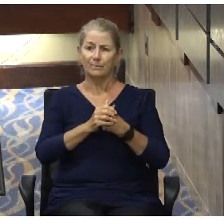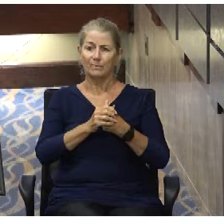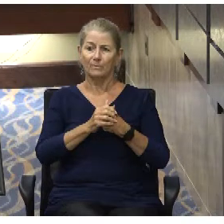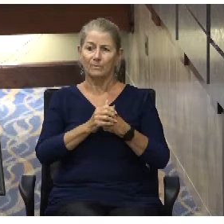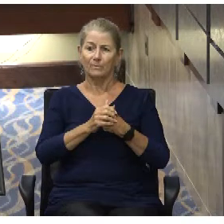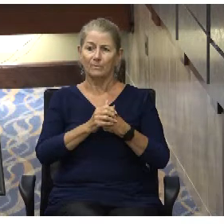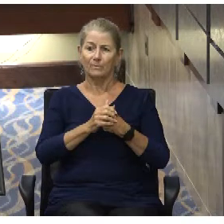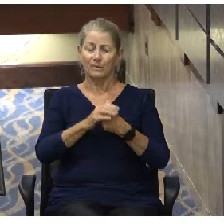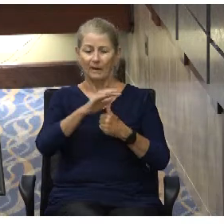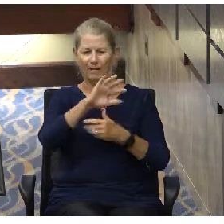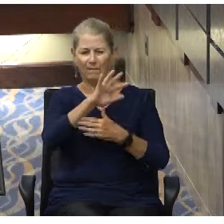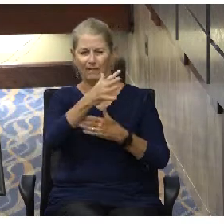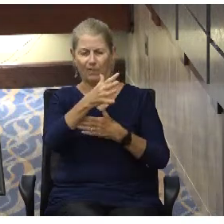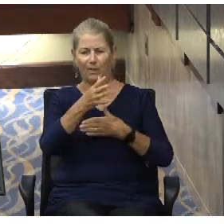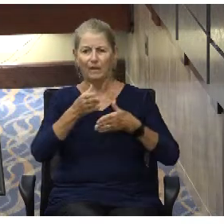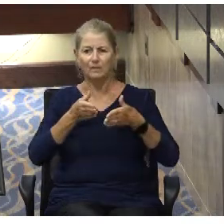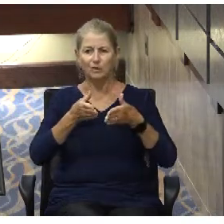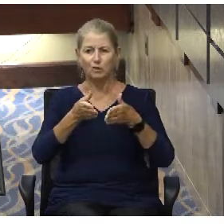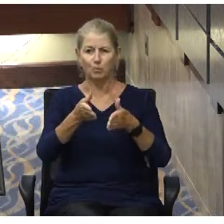5th Street,